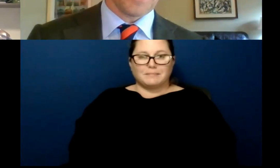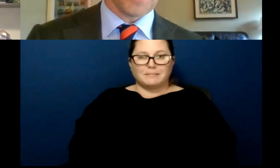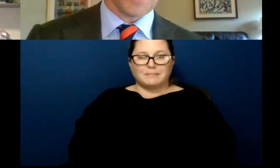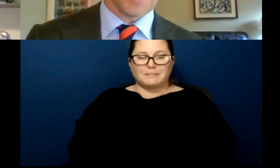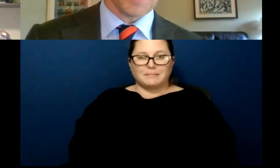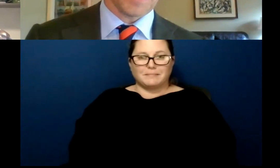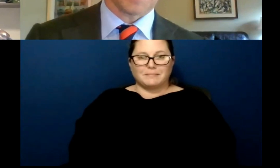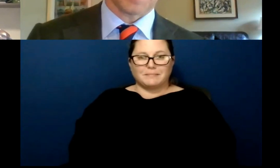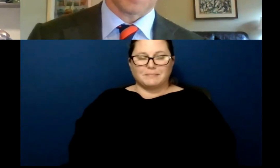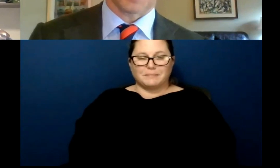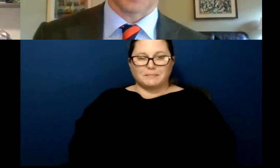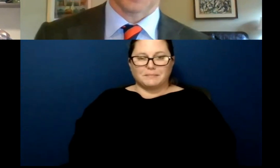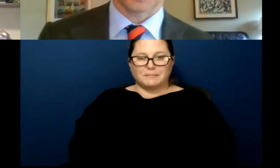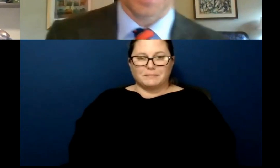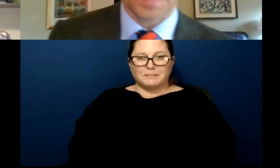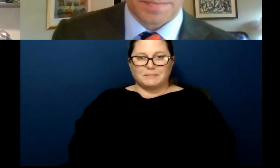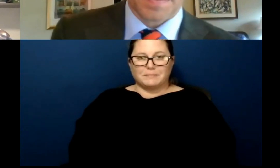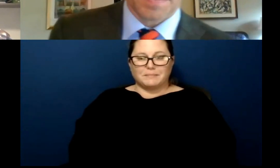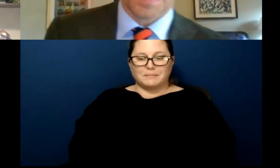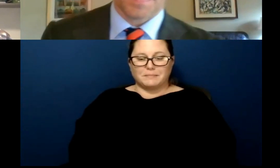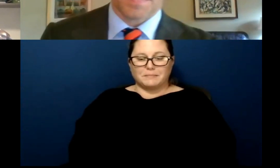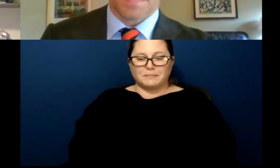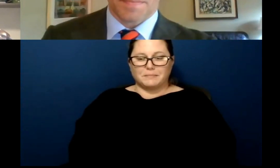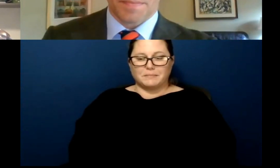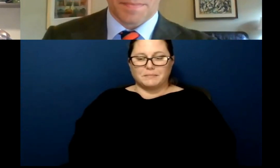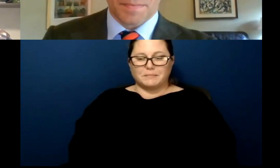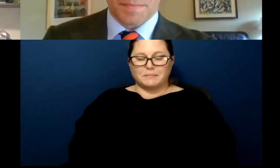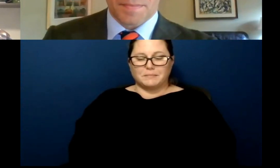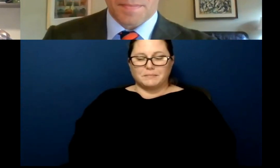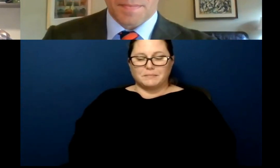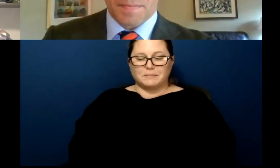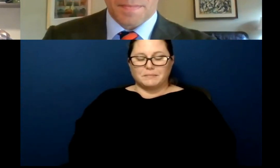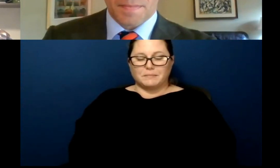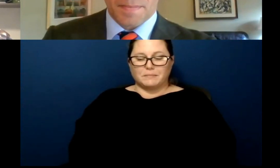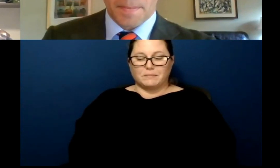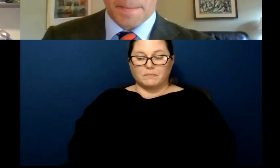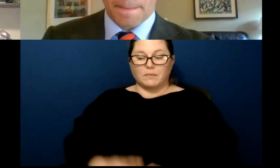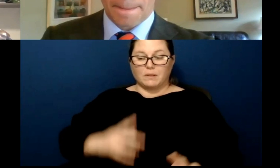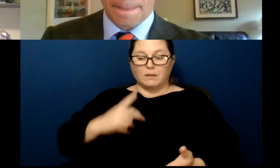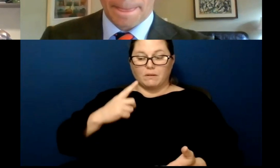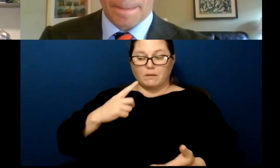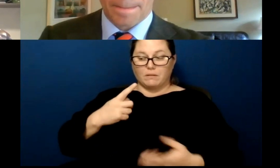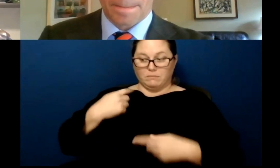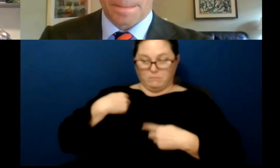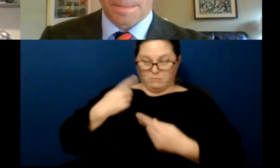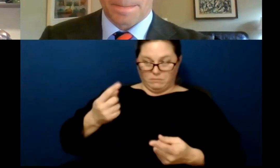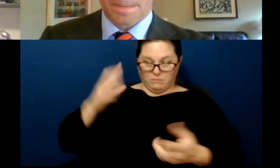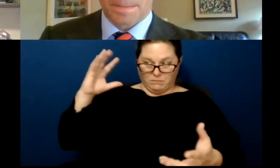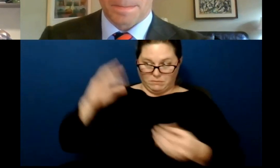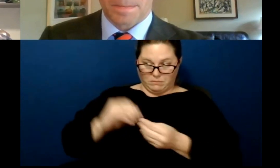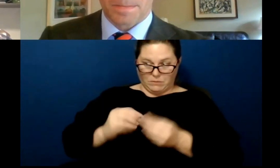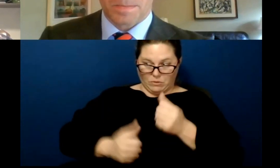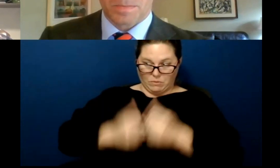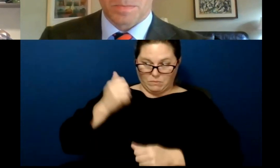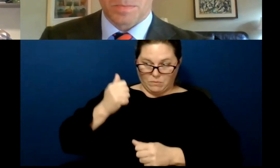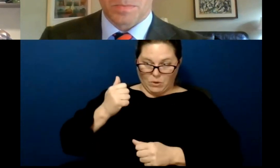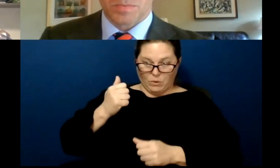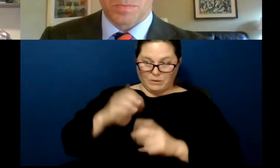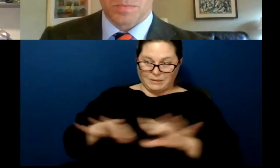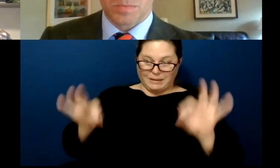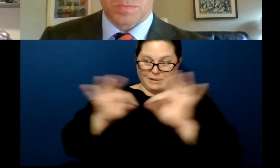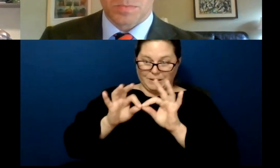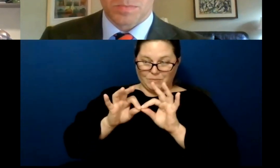I think that the most memorable thing that from this experience to date is being there for the family